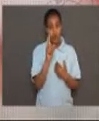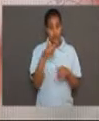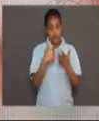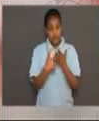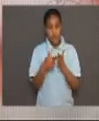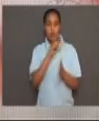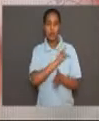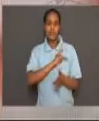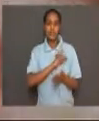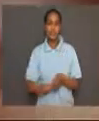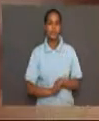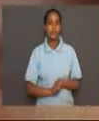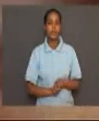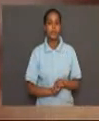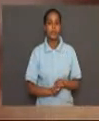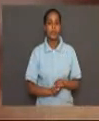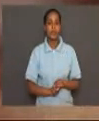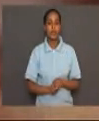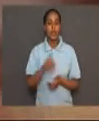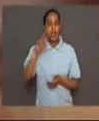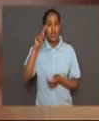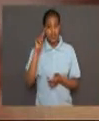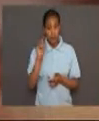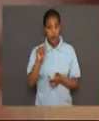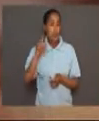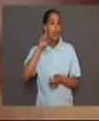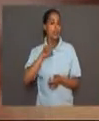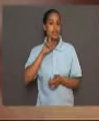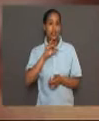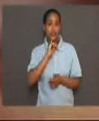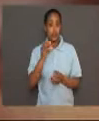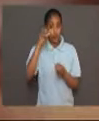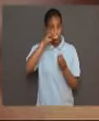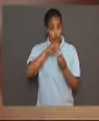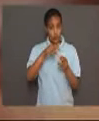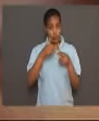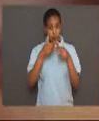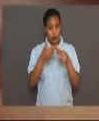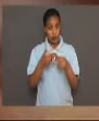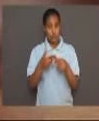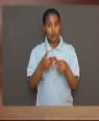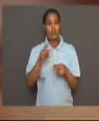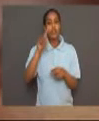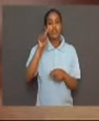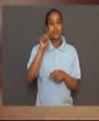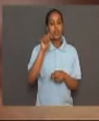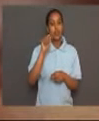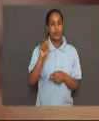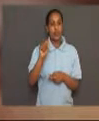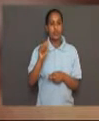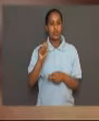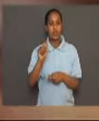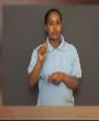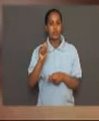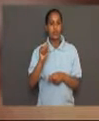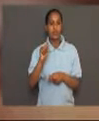these properties. A thermoplastic is also known as a